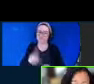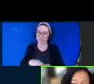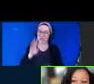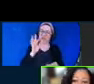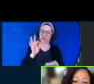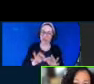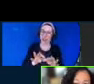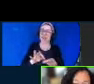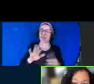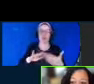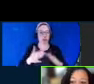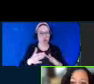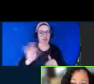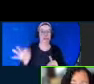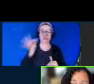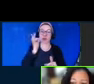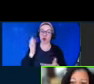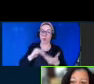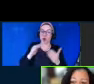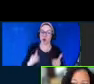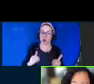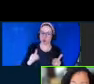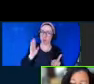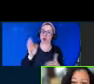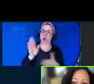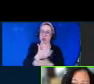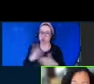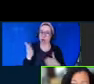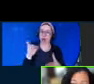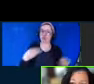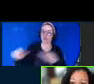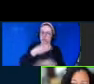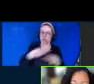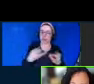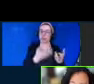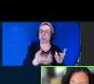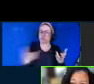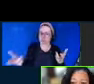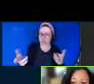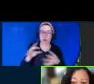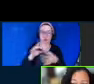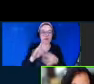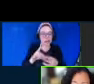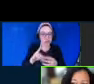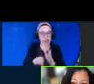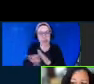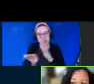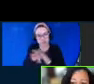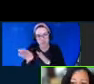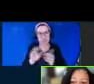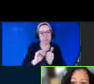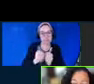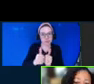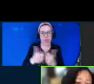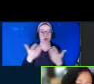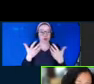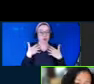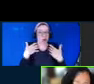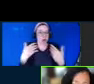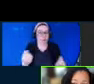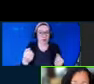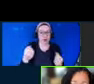will have an opportunity to hear from them to have this discussion. Recommendations on resources and relationships and recovery efforts that